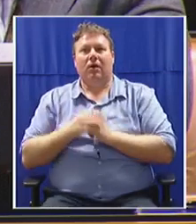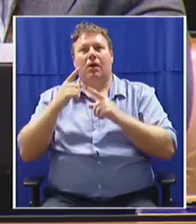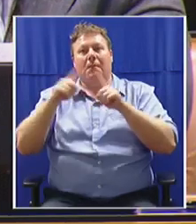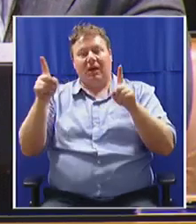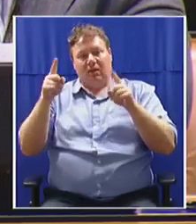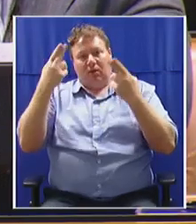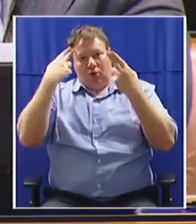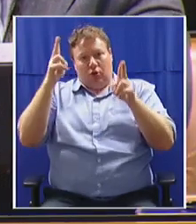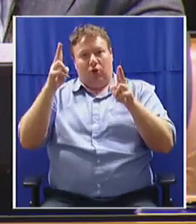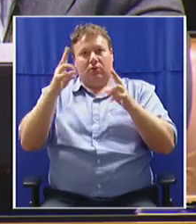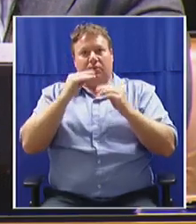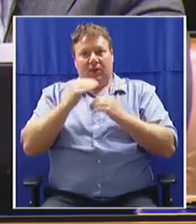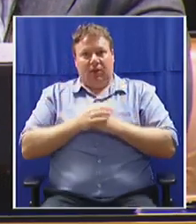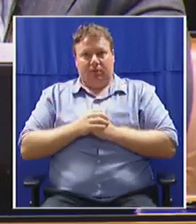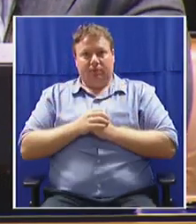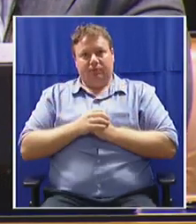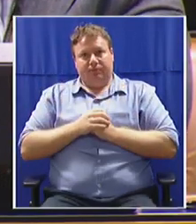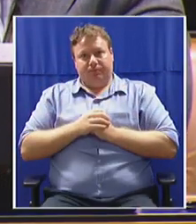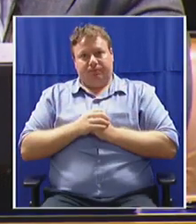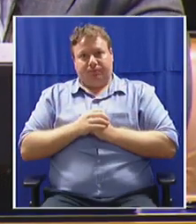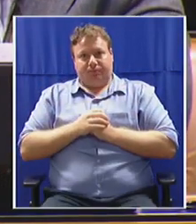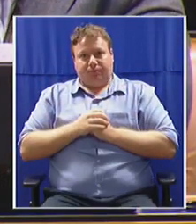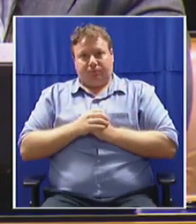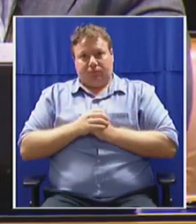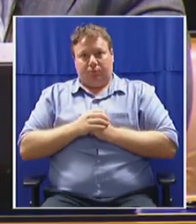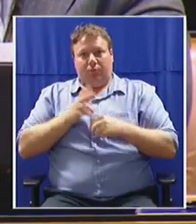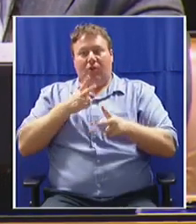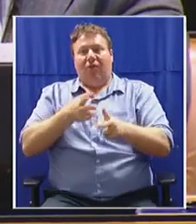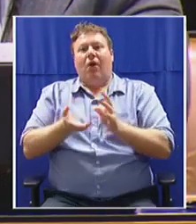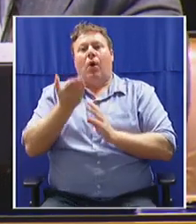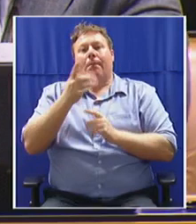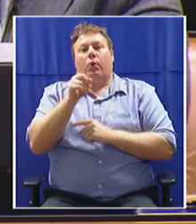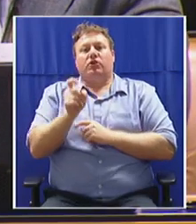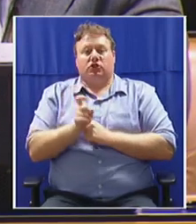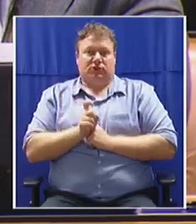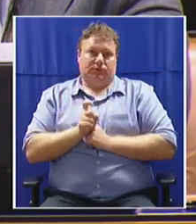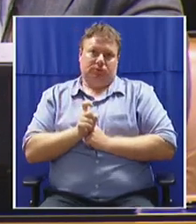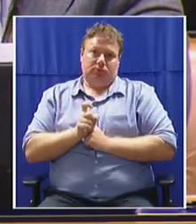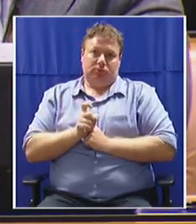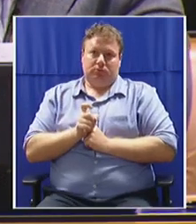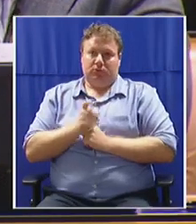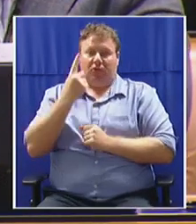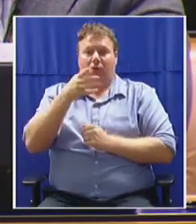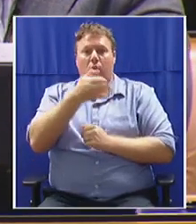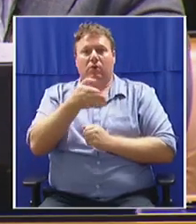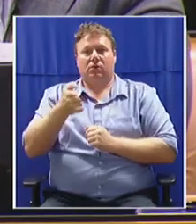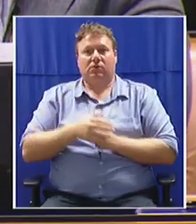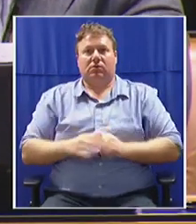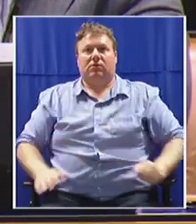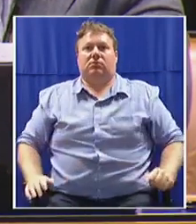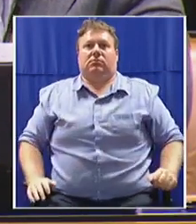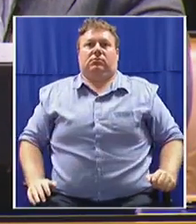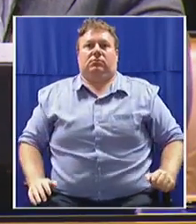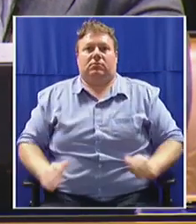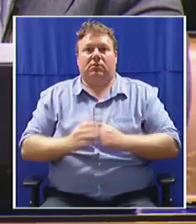Speaker, I have a follow-up question in this regard. Honorable Deputy